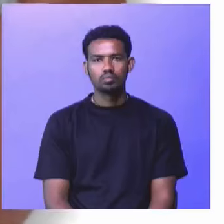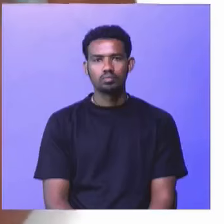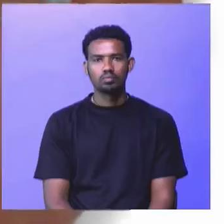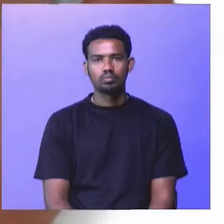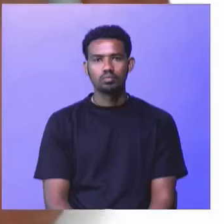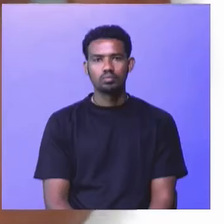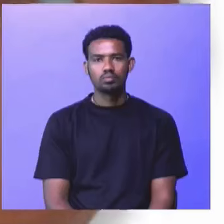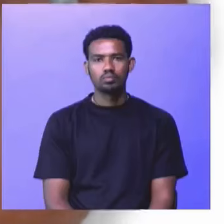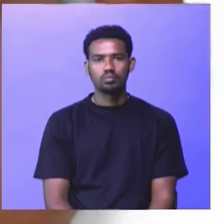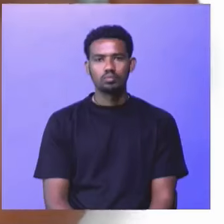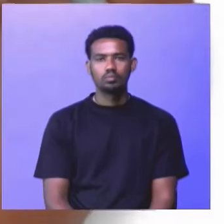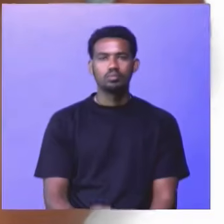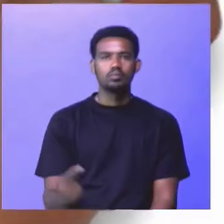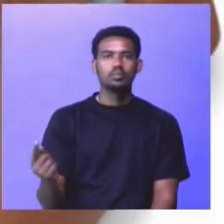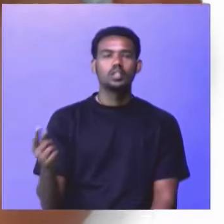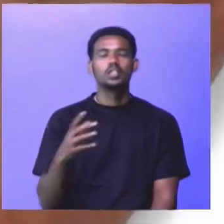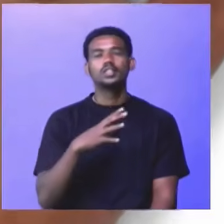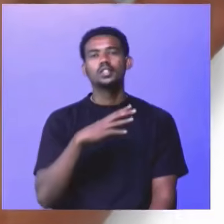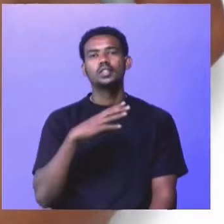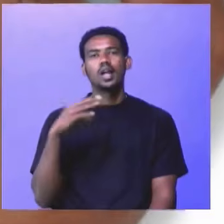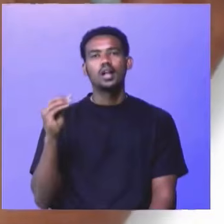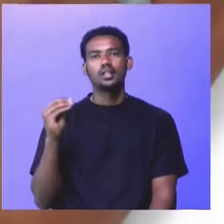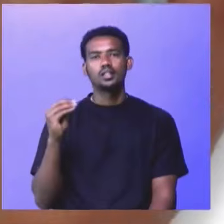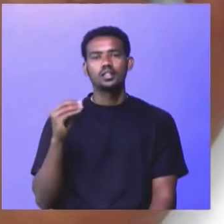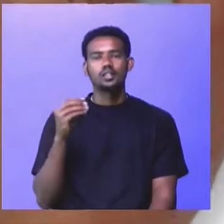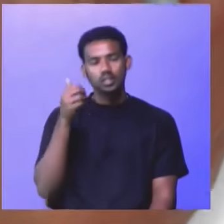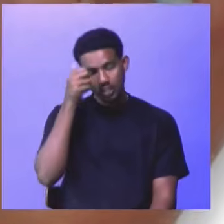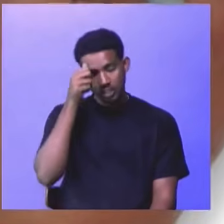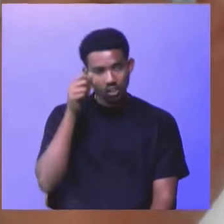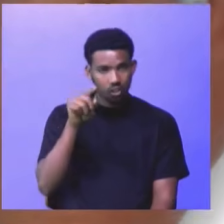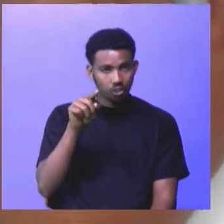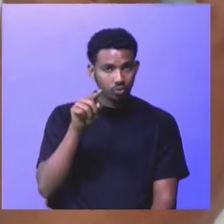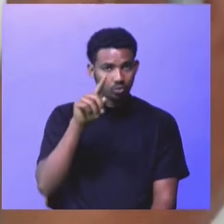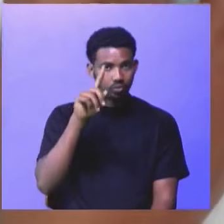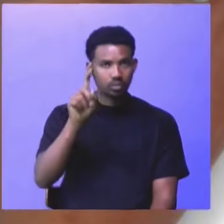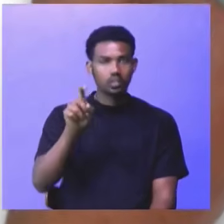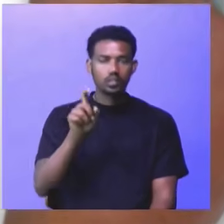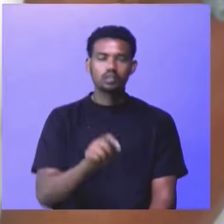Here is and you.